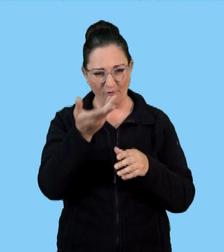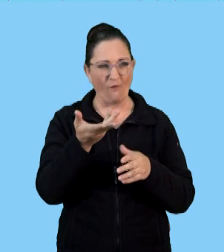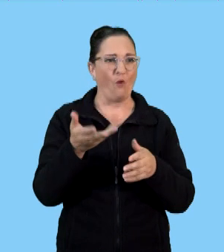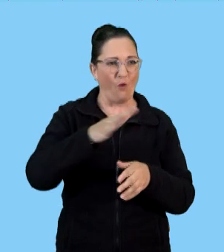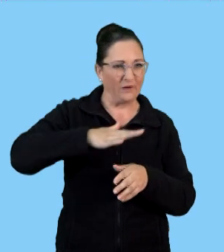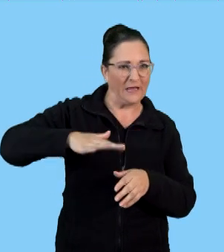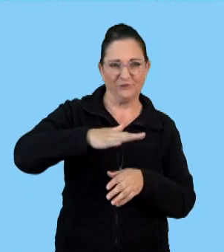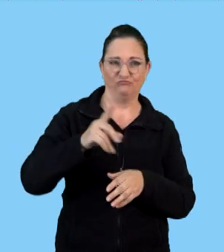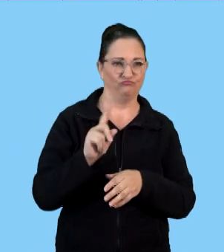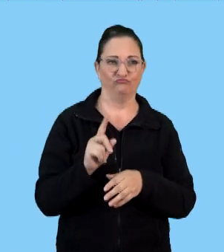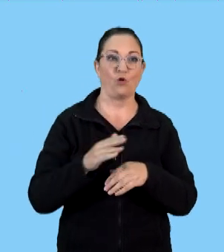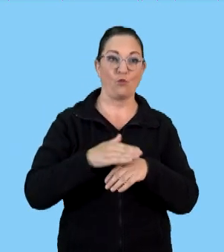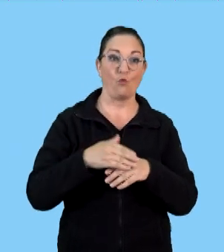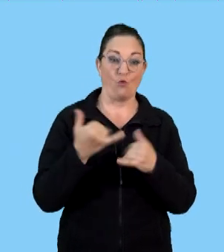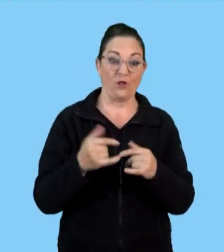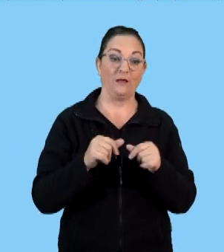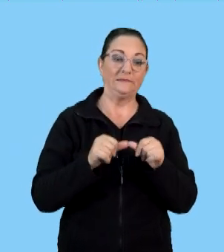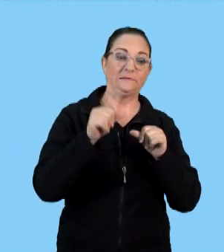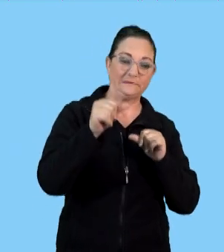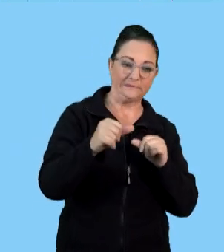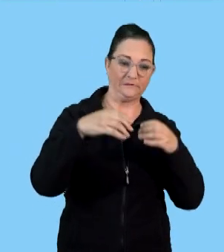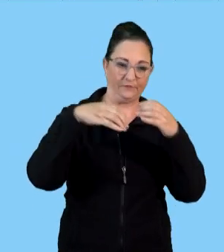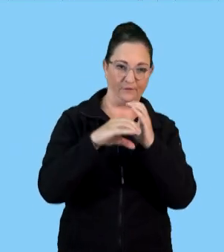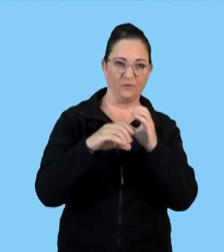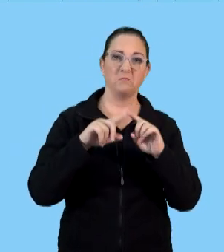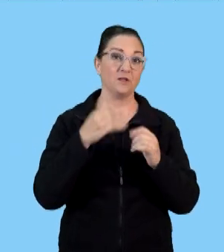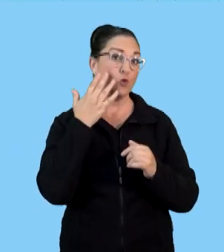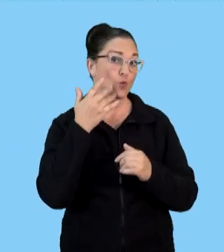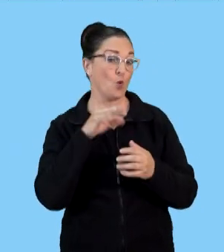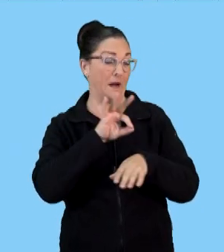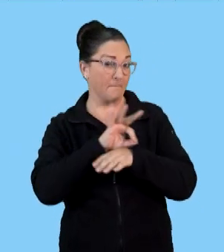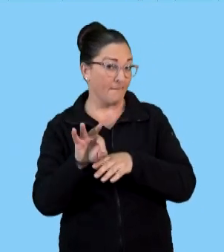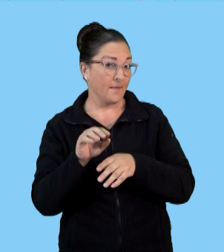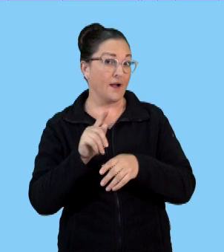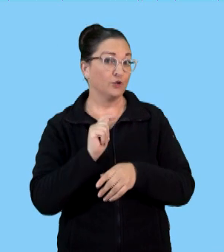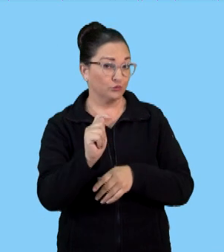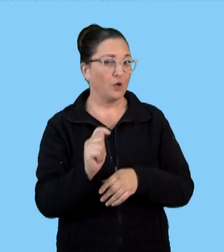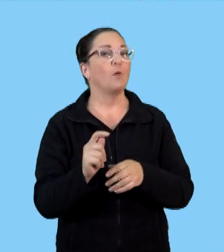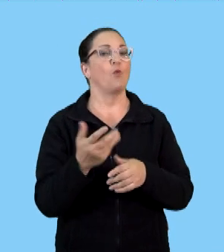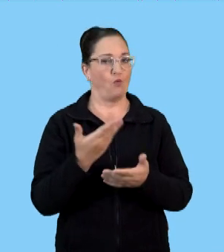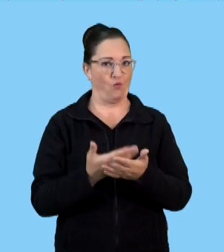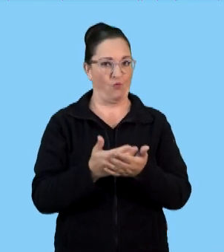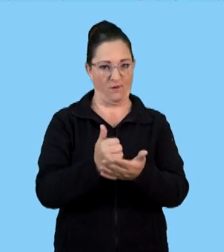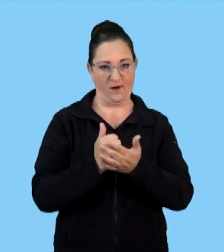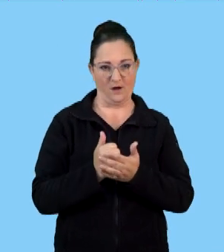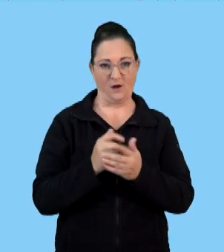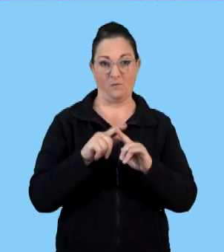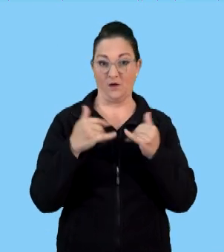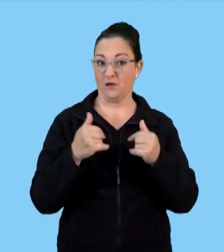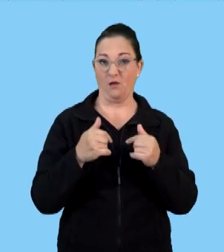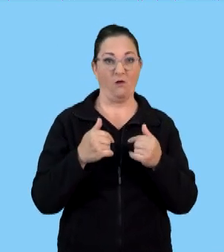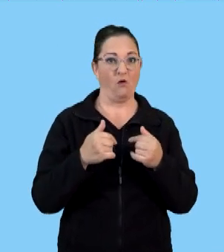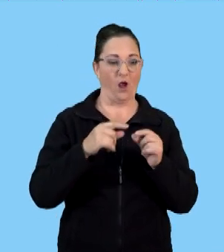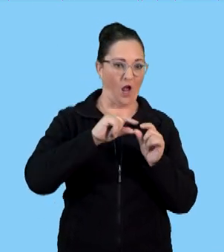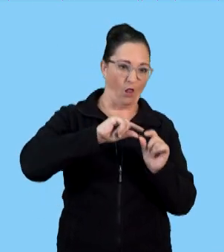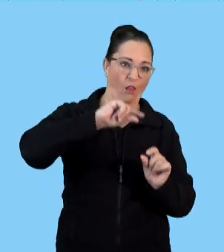Okay, this map is specifically useful when planning a trip. Okay, then there's no relationship between the length of